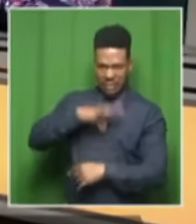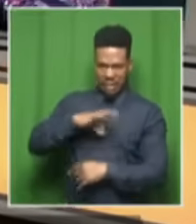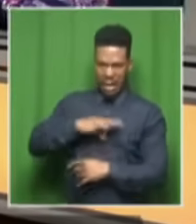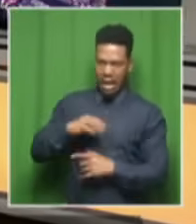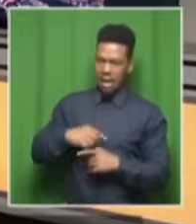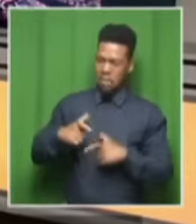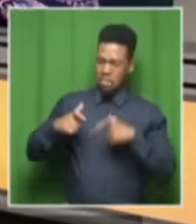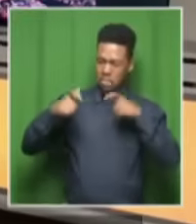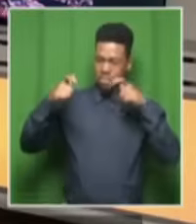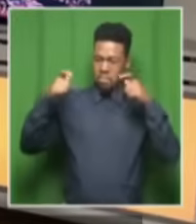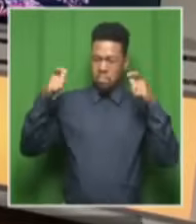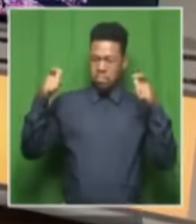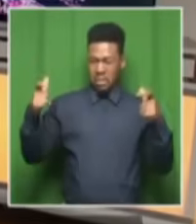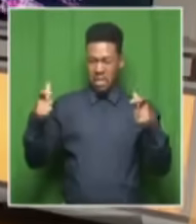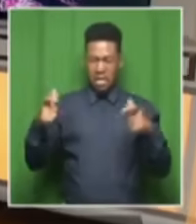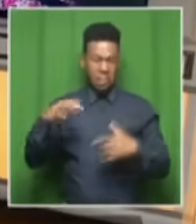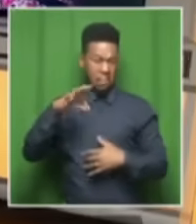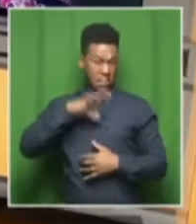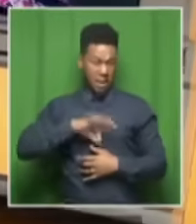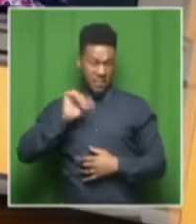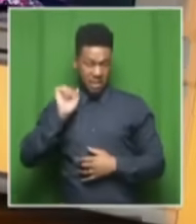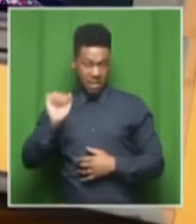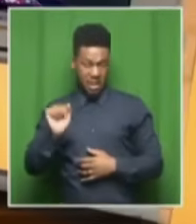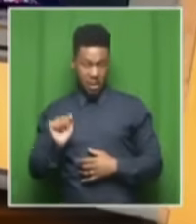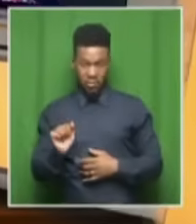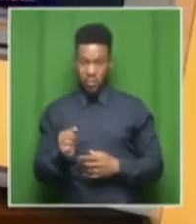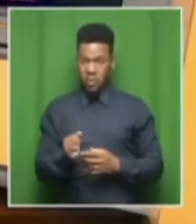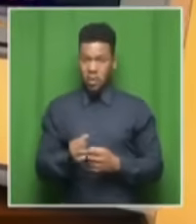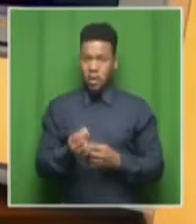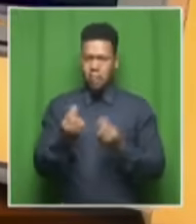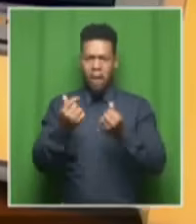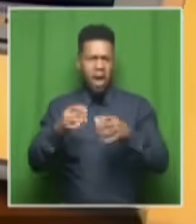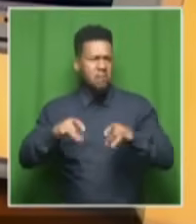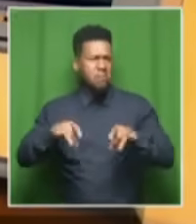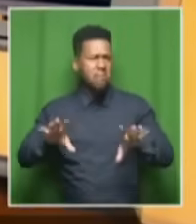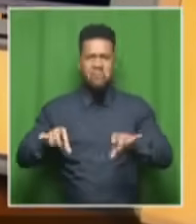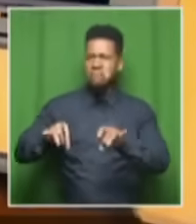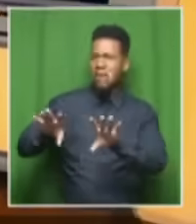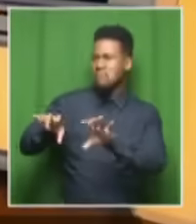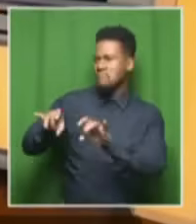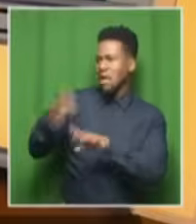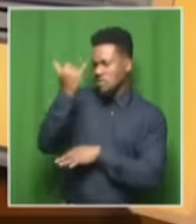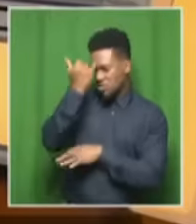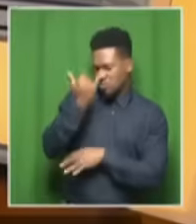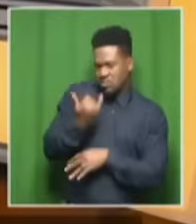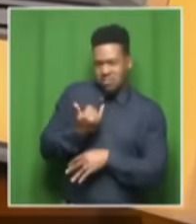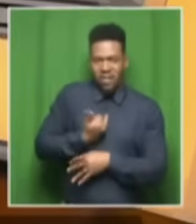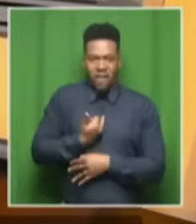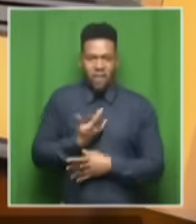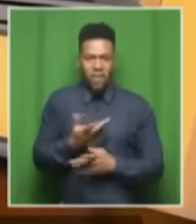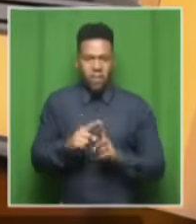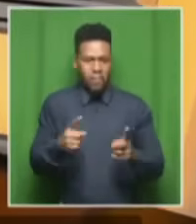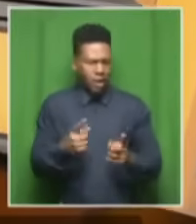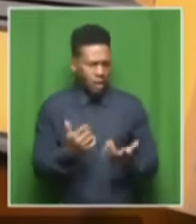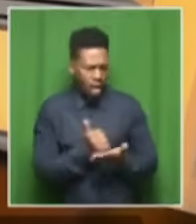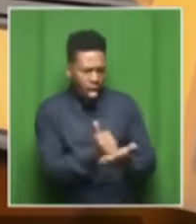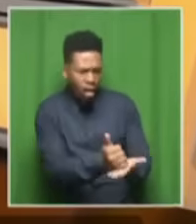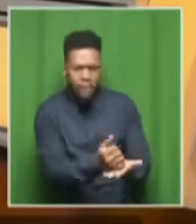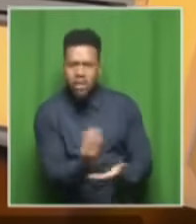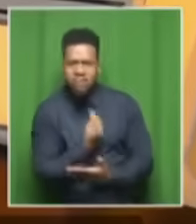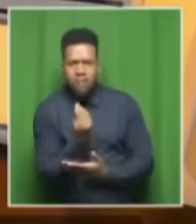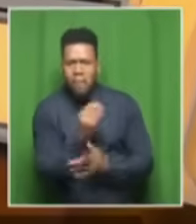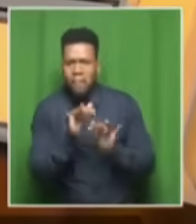perks that they get, and the parliamentarians who are spending the money on themselves as opposed to on the youth,